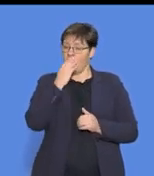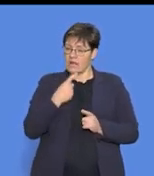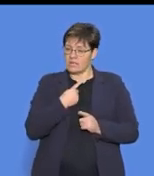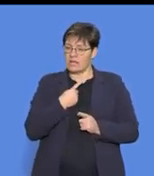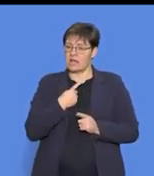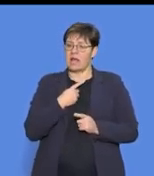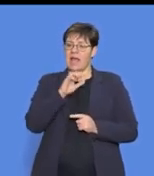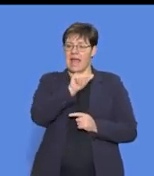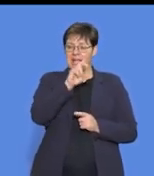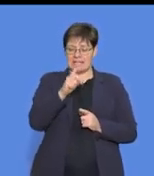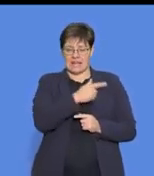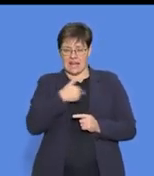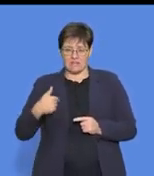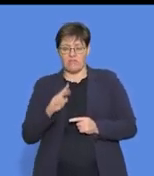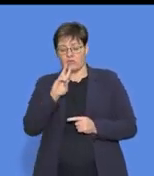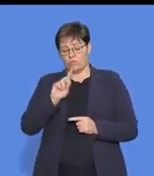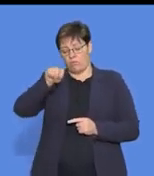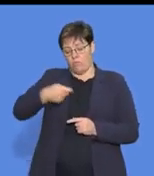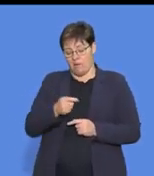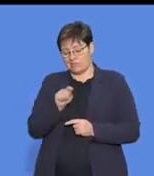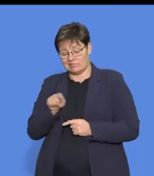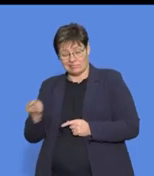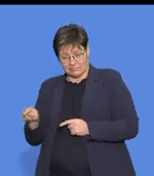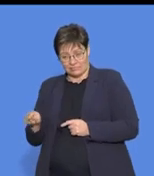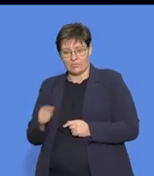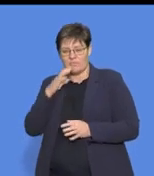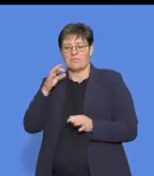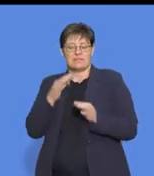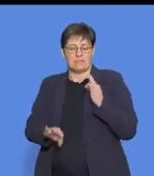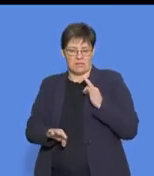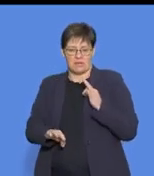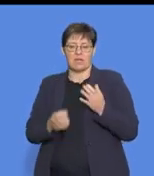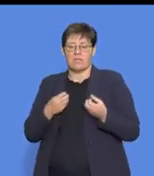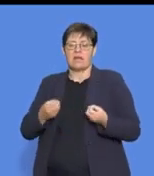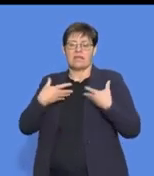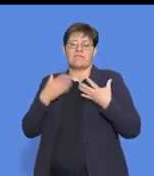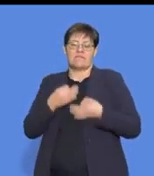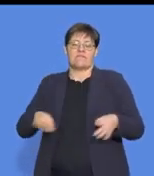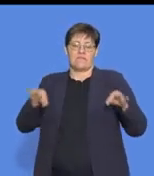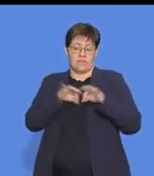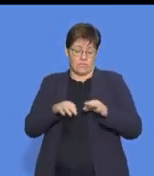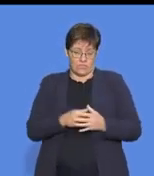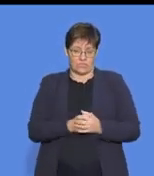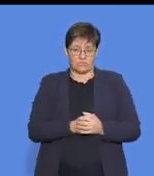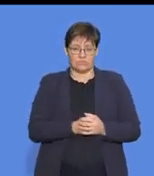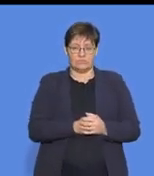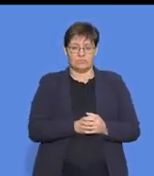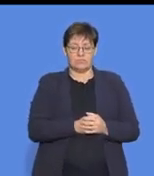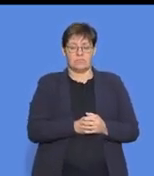Okay. They ask us to determine the length of AD correct to two decimal places. This is pretty simple because now they give us the actual